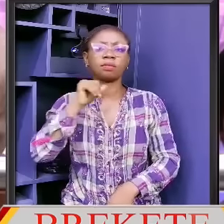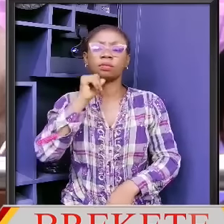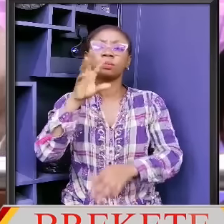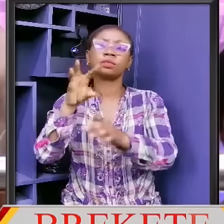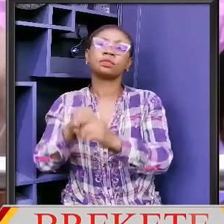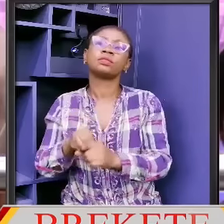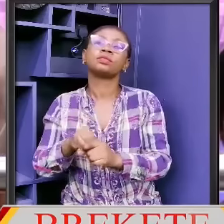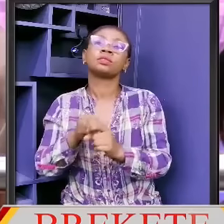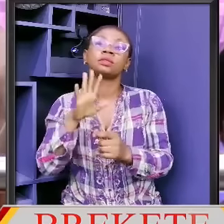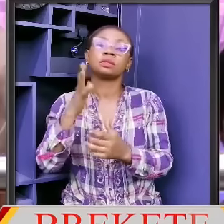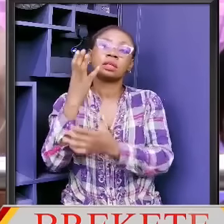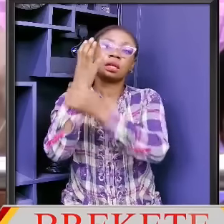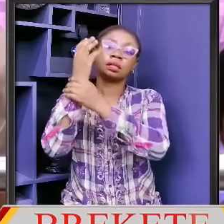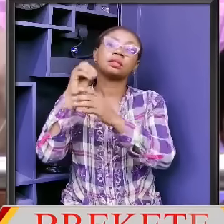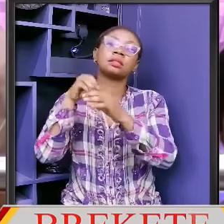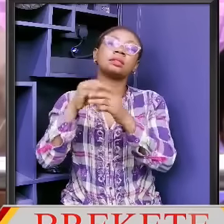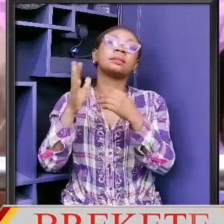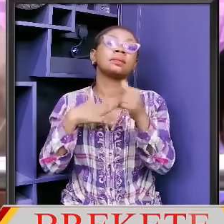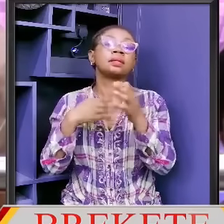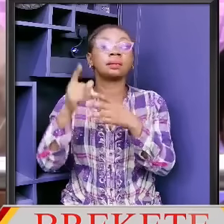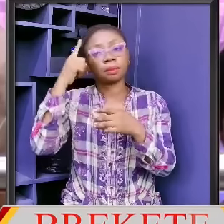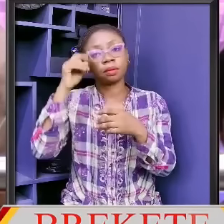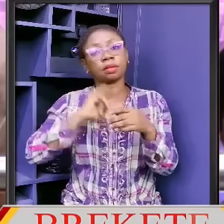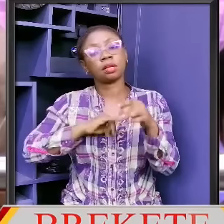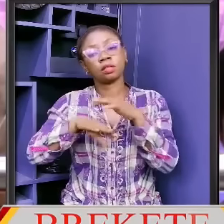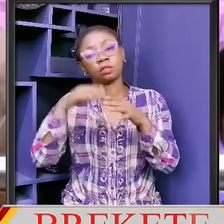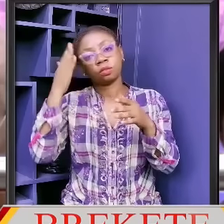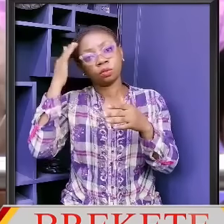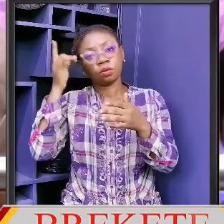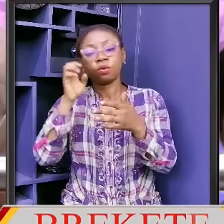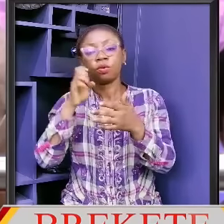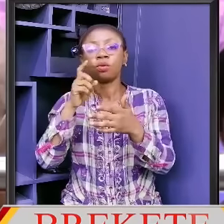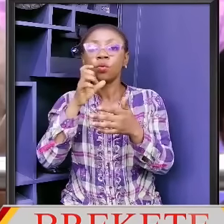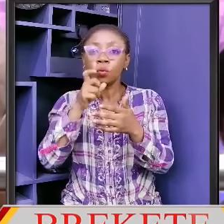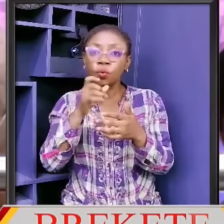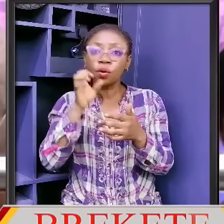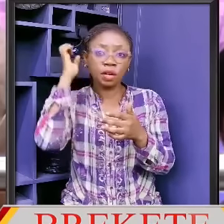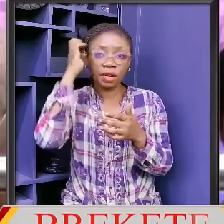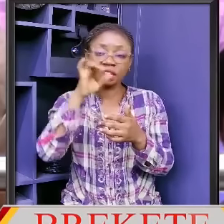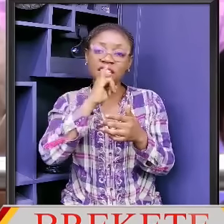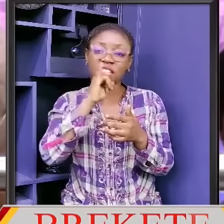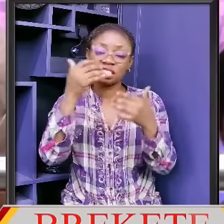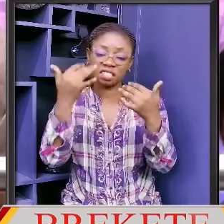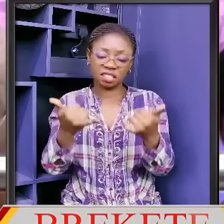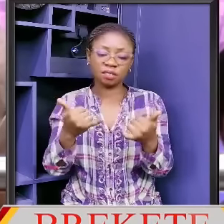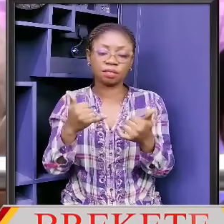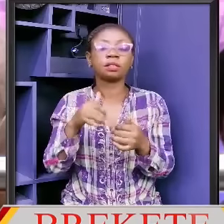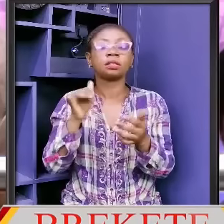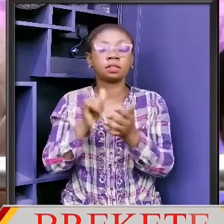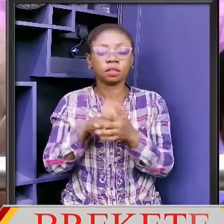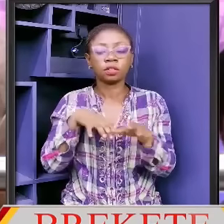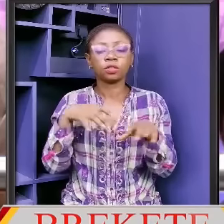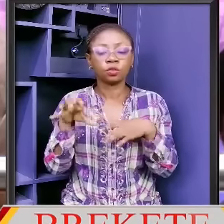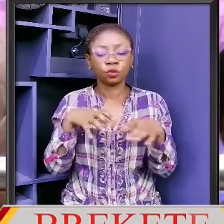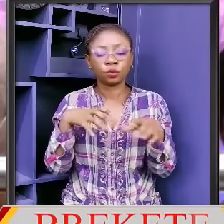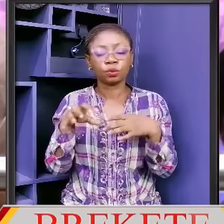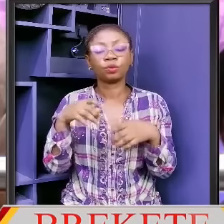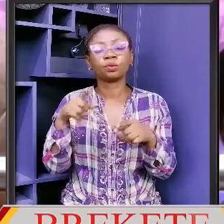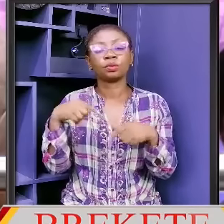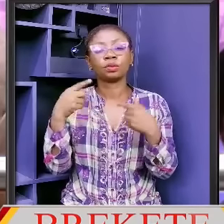his situation because I don't know what he be now. That's what they do. So they don't go do forge